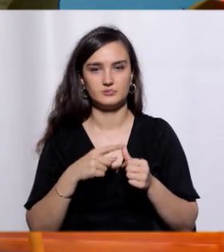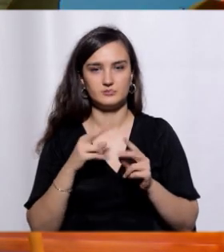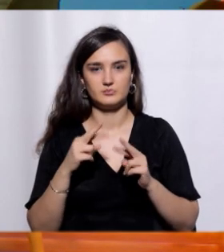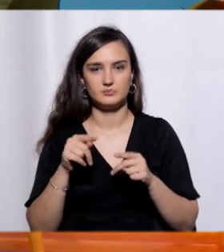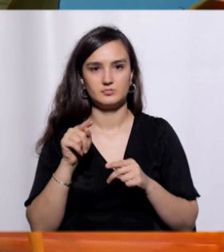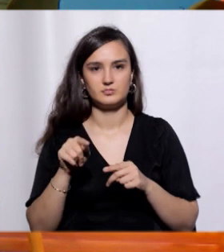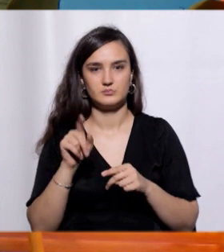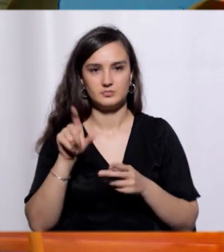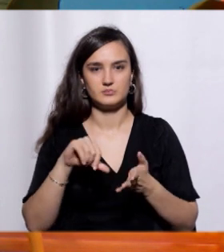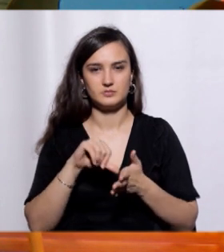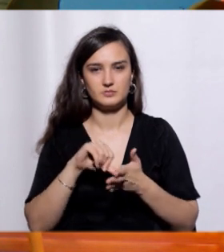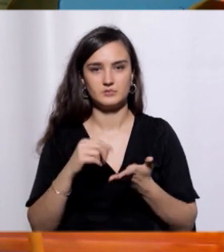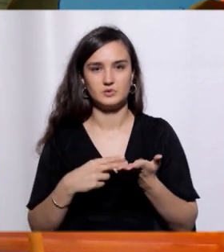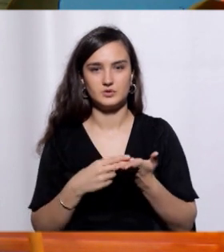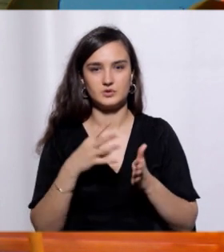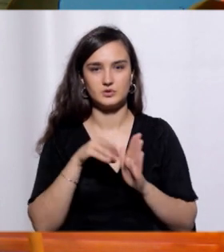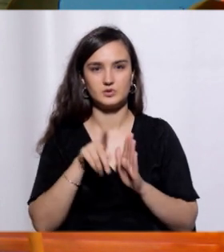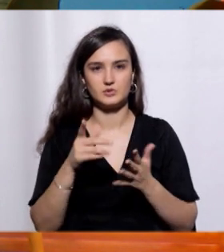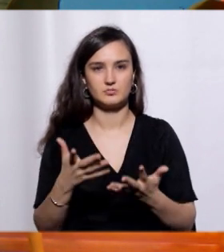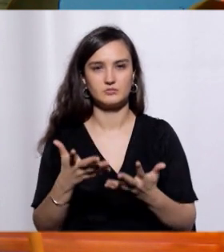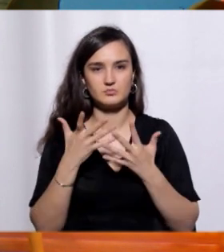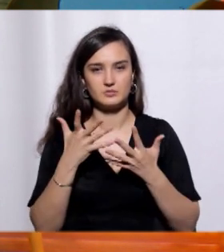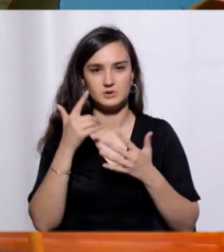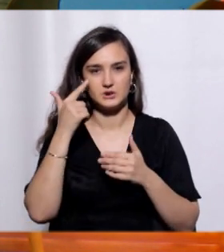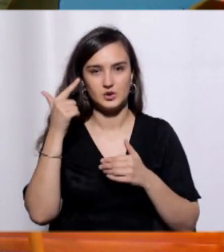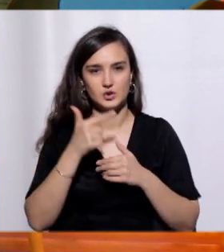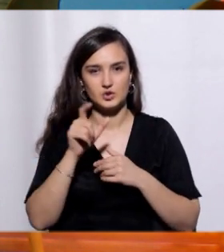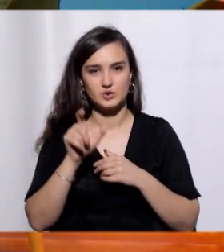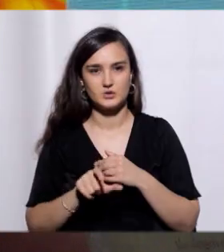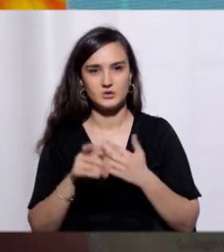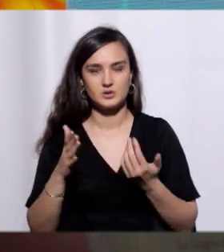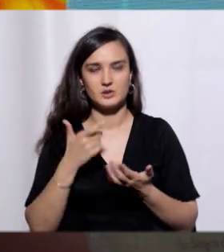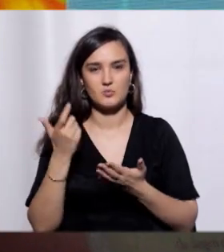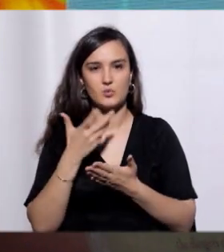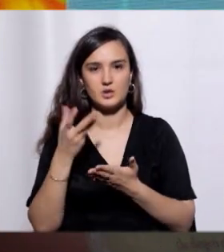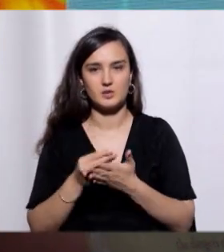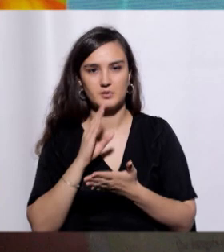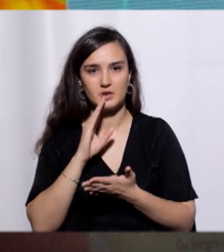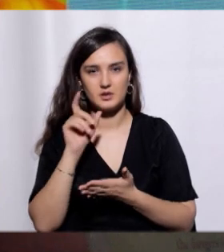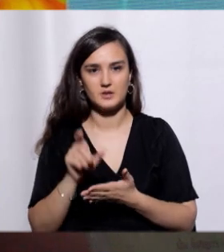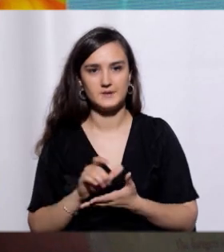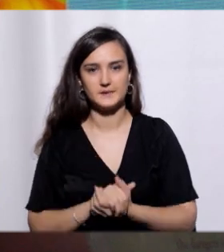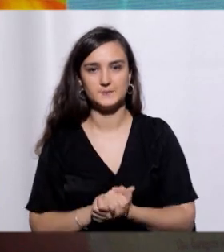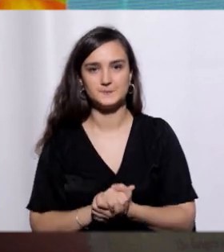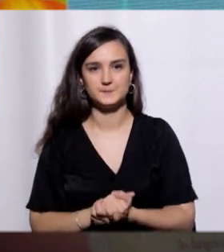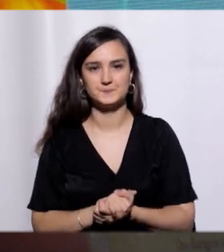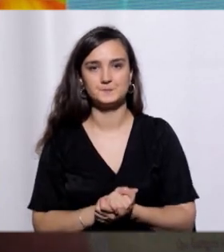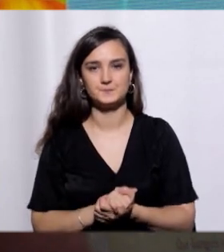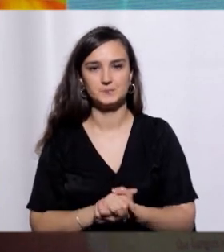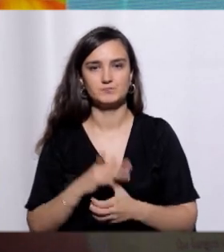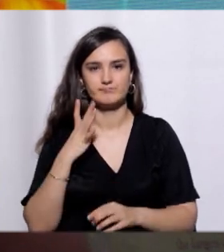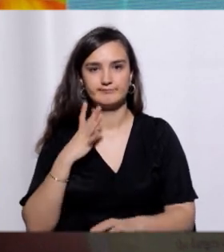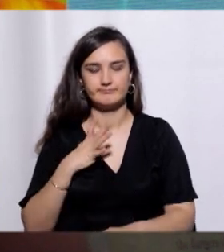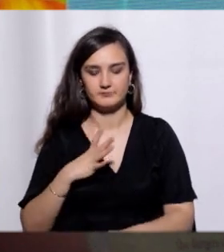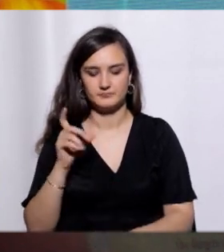She's the central character of this book. She's obviously, she's an intelligent, independent woman with a